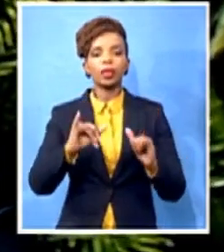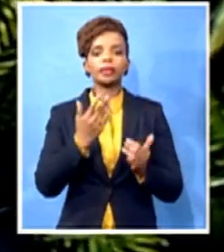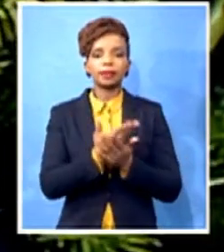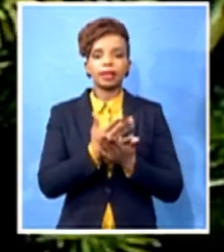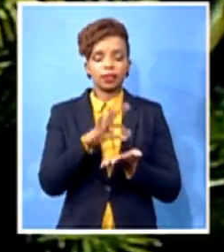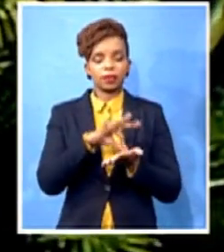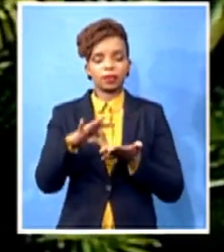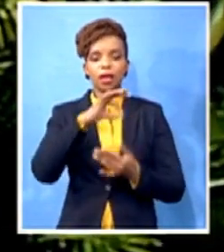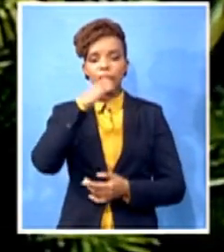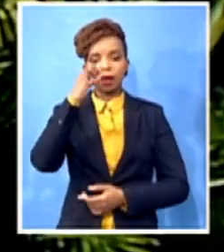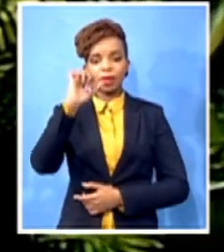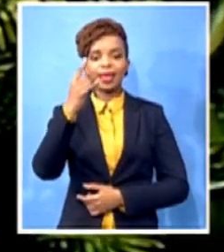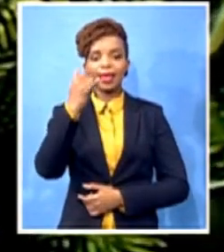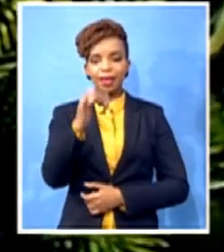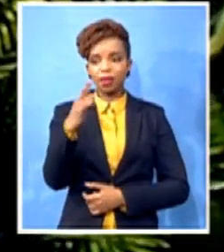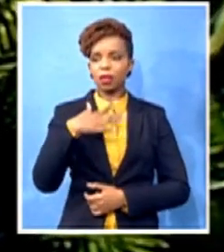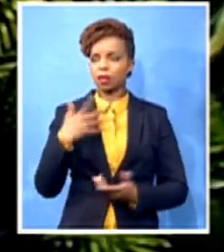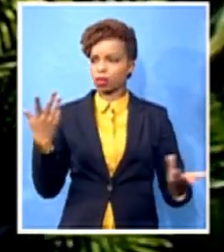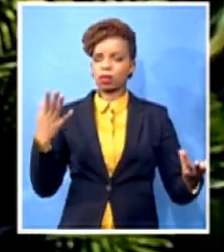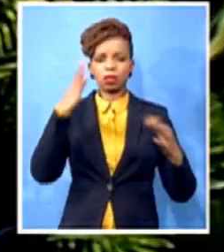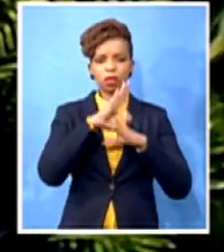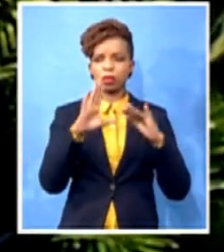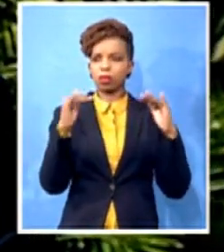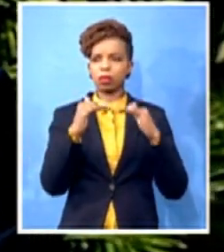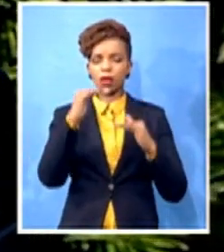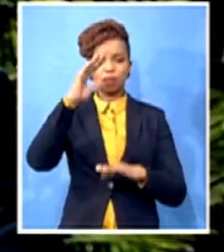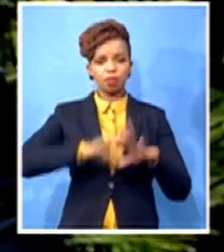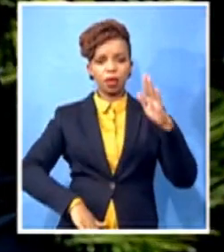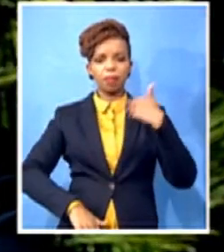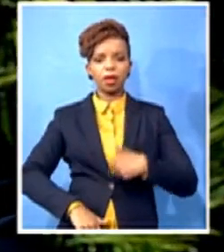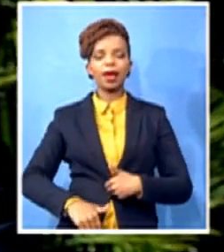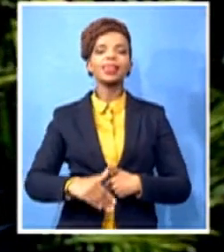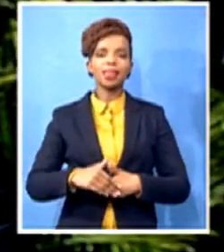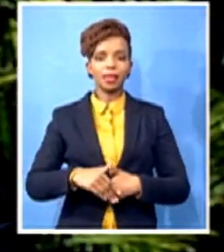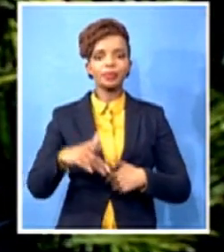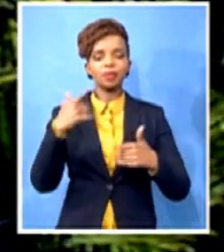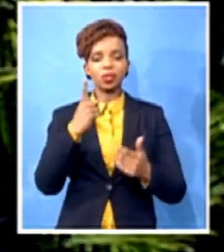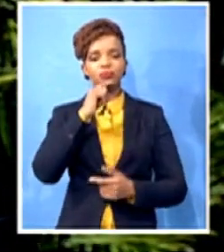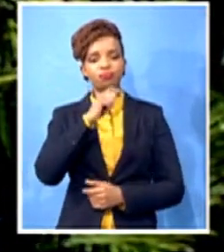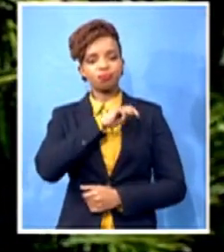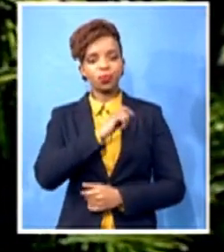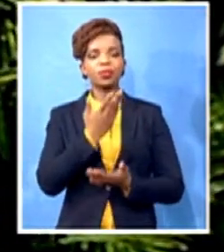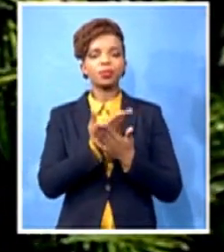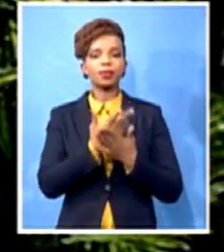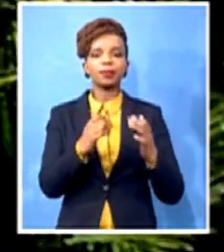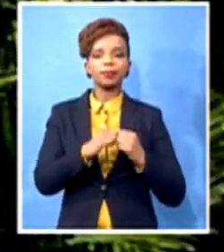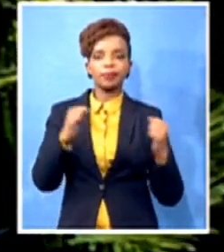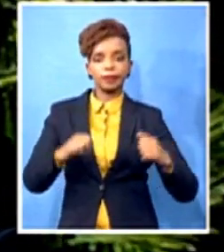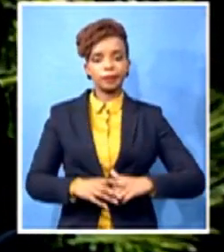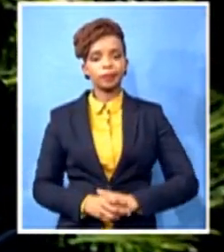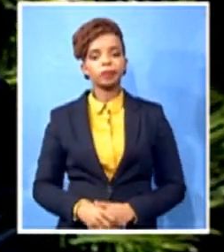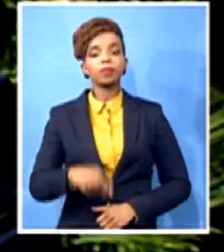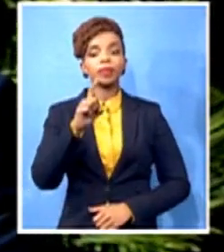charged, and the truth can come out. So it is a welcome step. We know that as a result, there were a lot